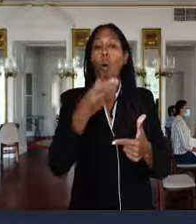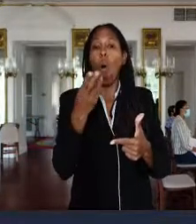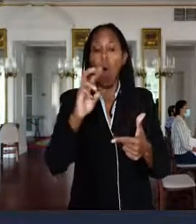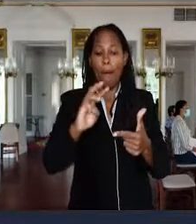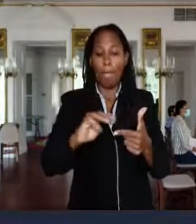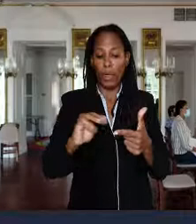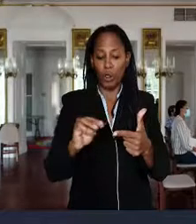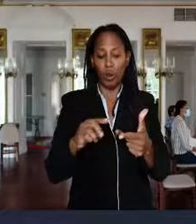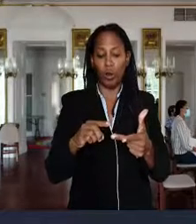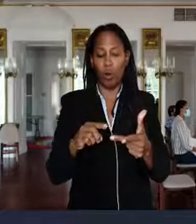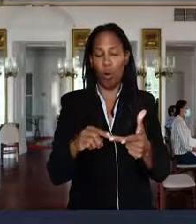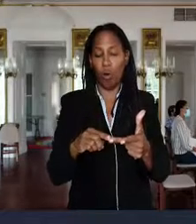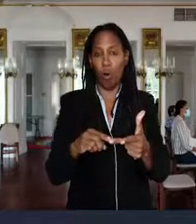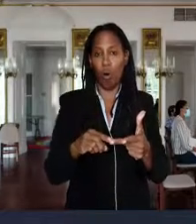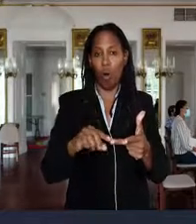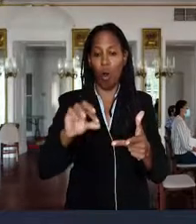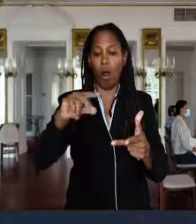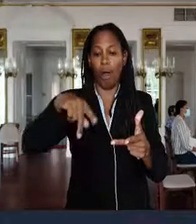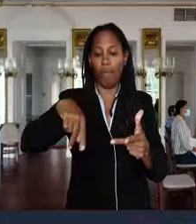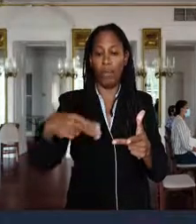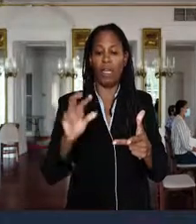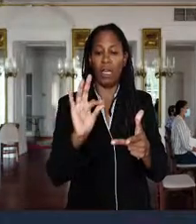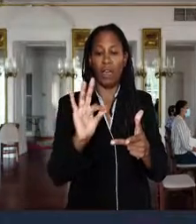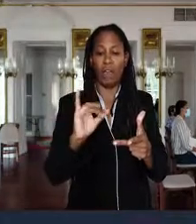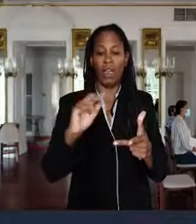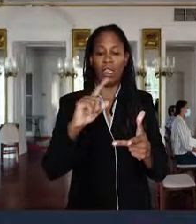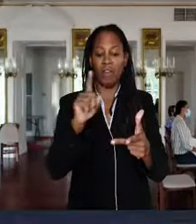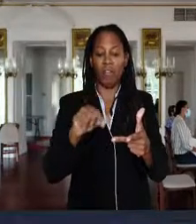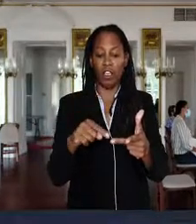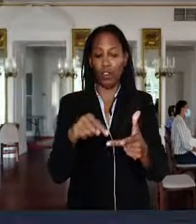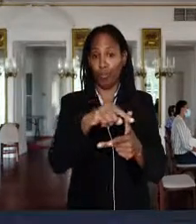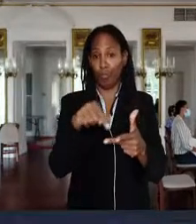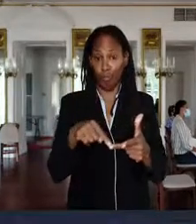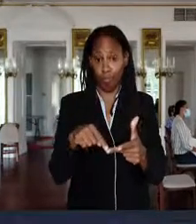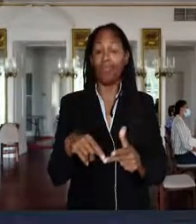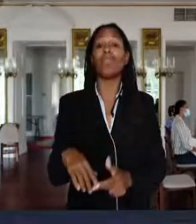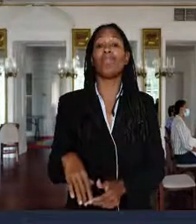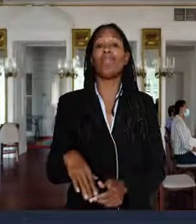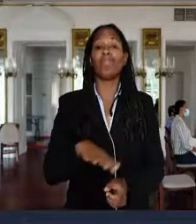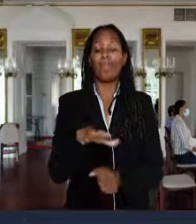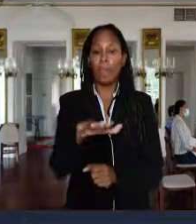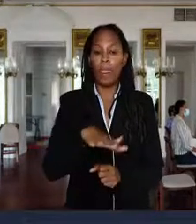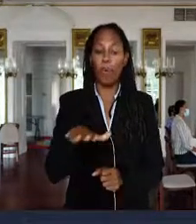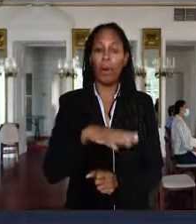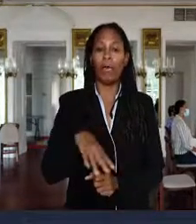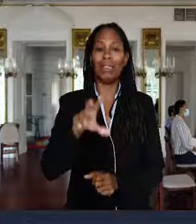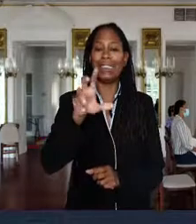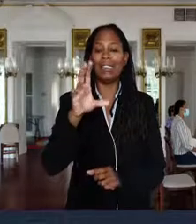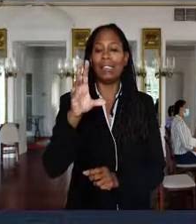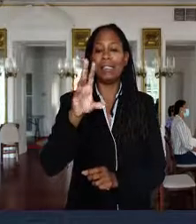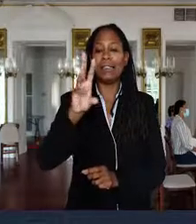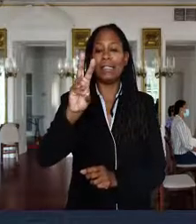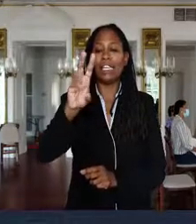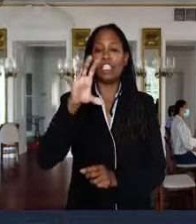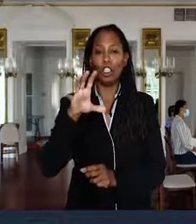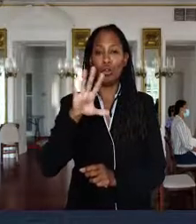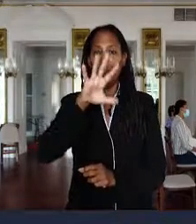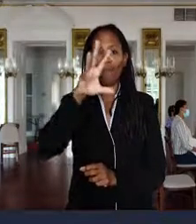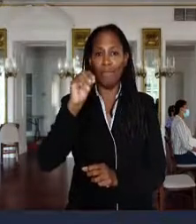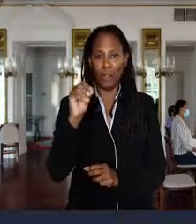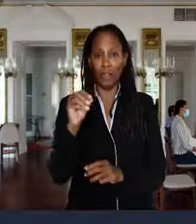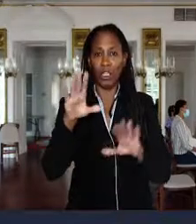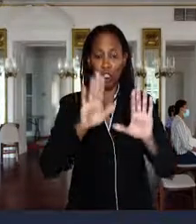doses. Some great news. Over 650 children ages 12 to 16 have been vaccinated thus